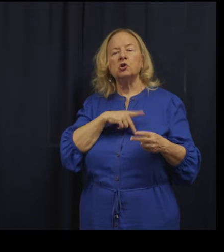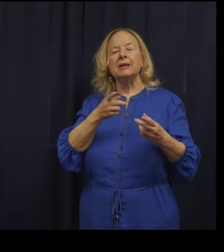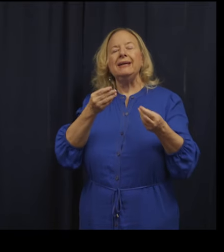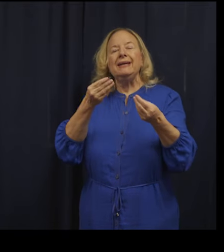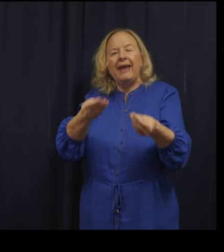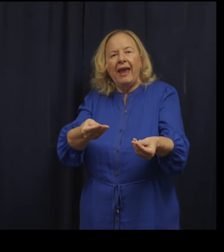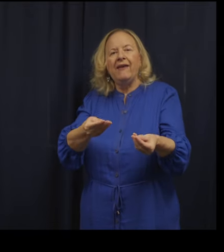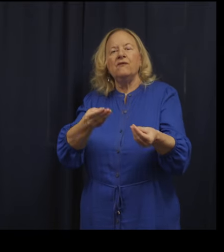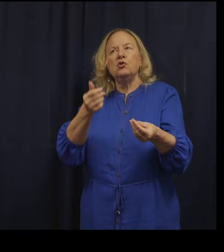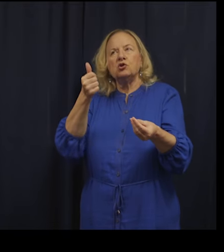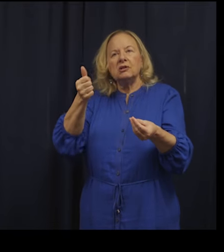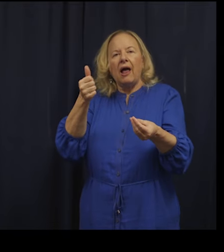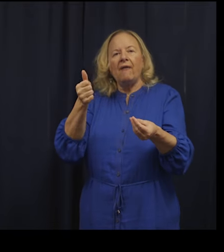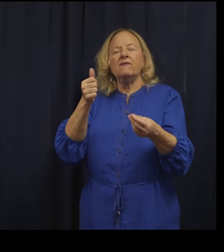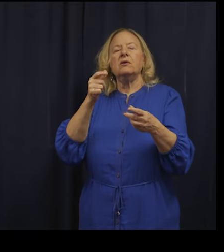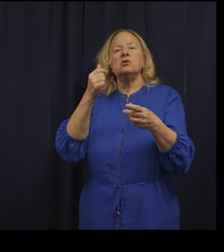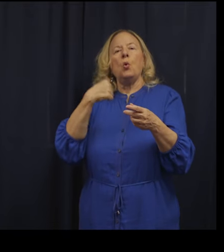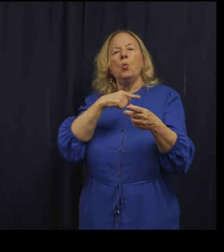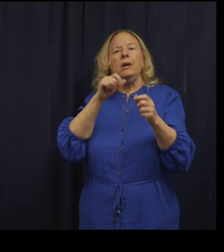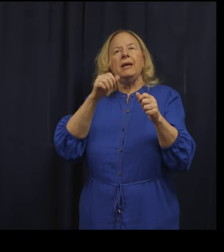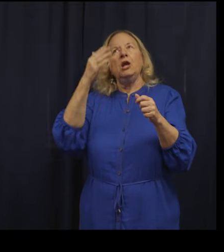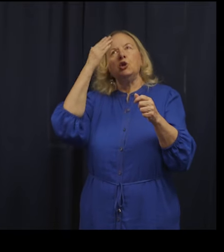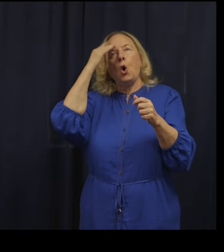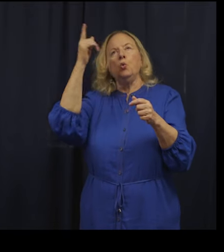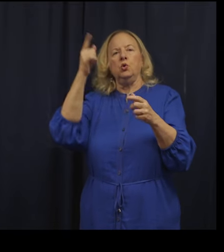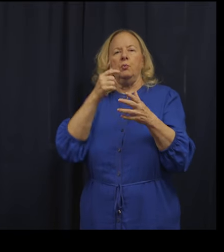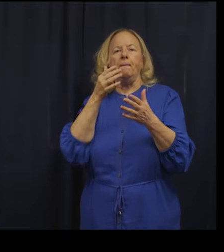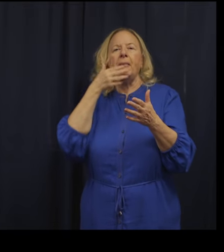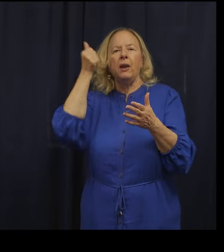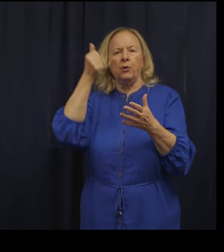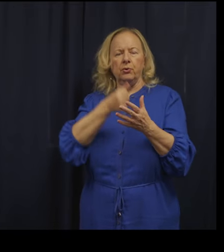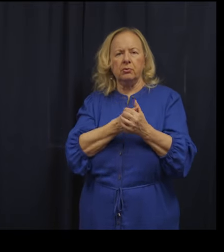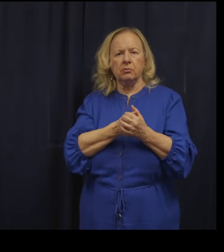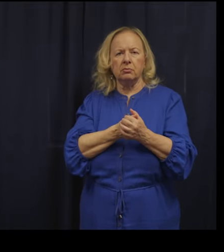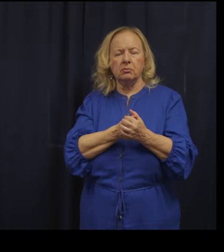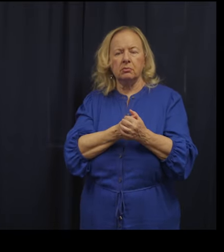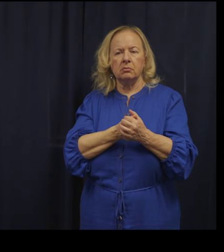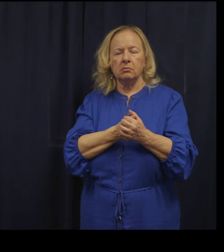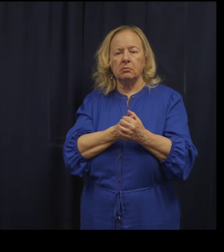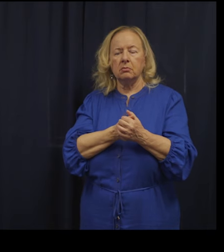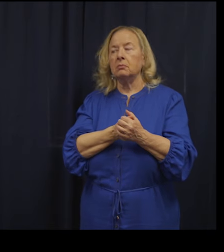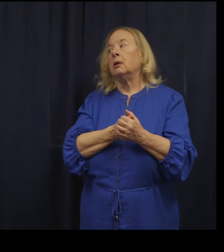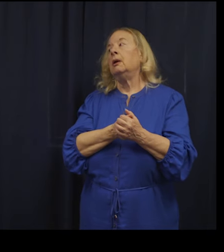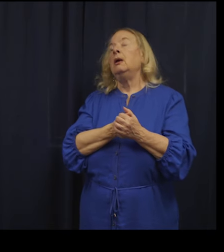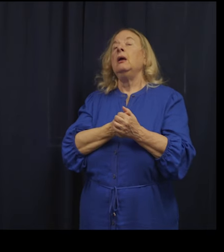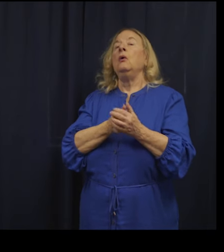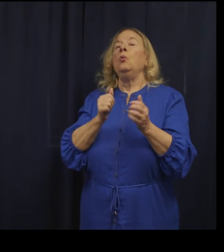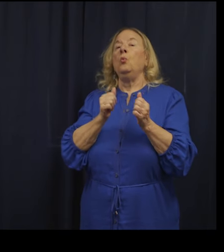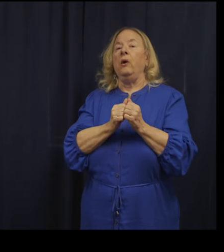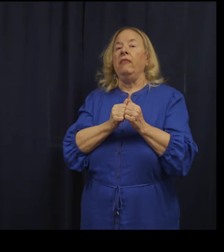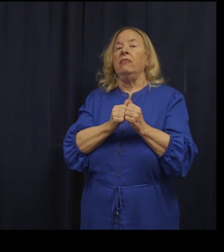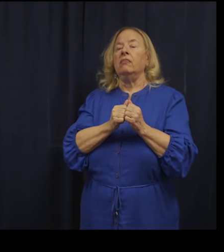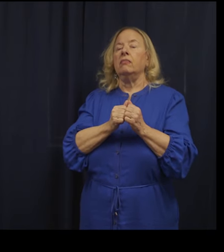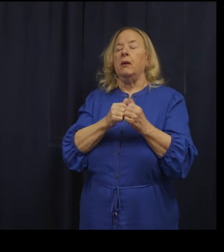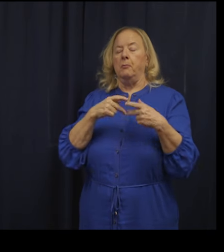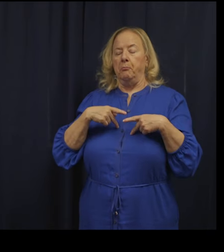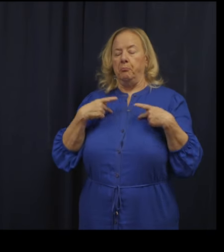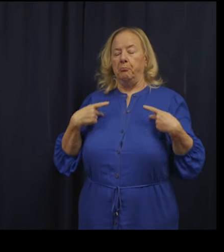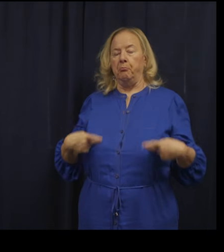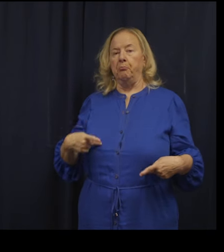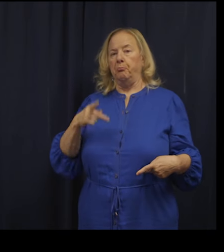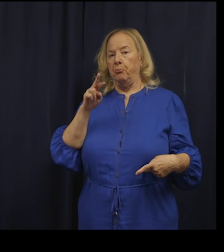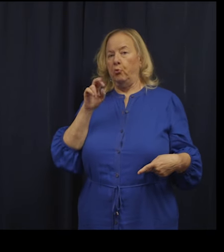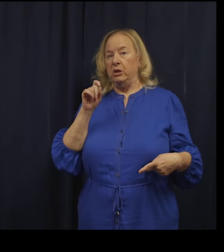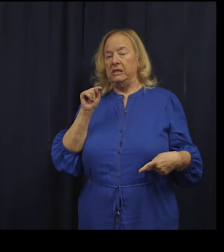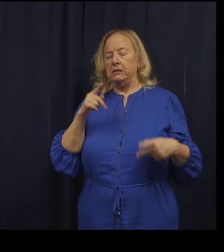personally gave yourself so we can know it. And then, with the priestly